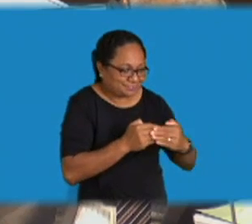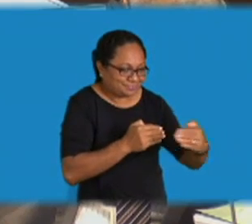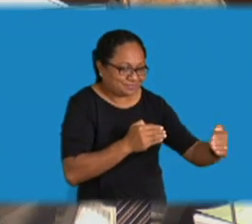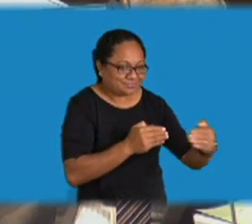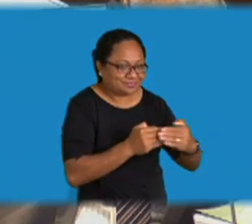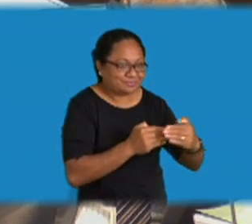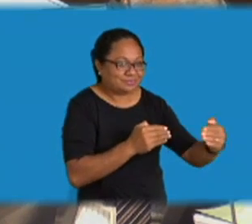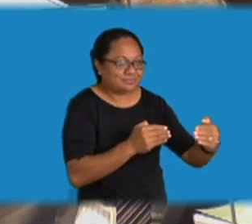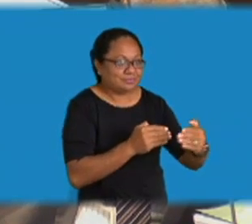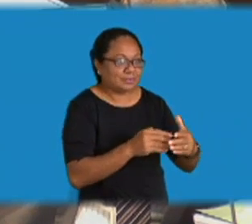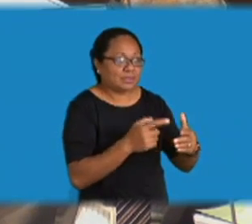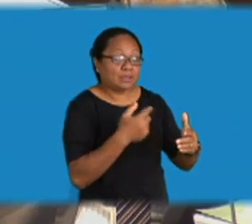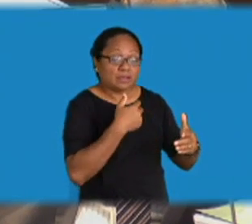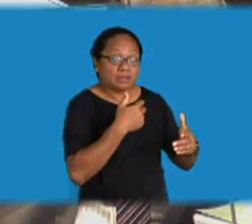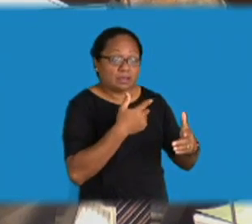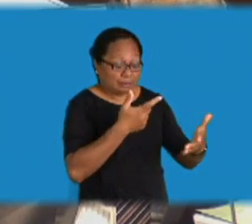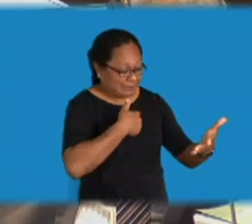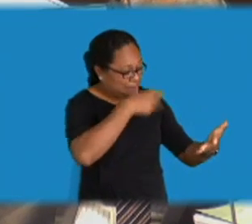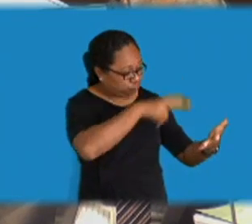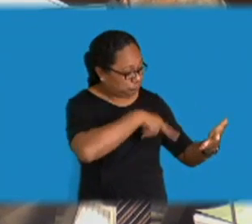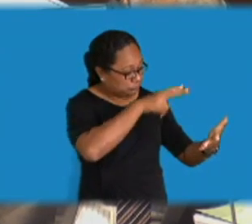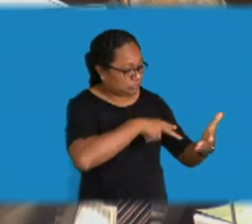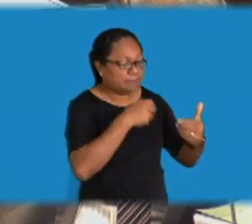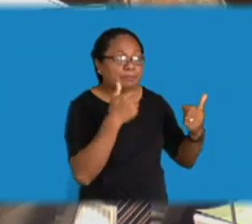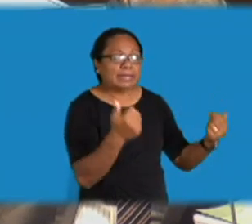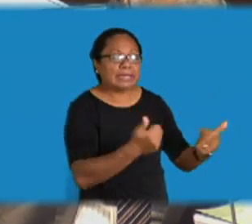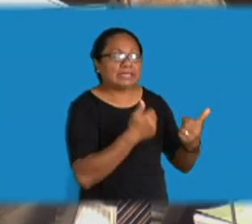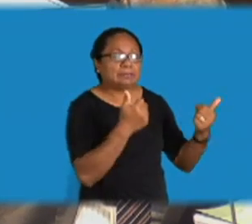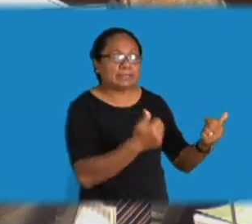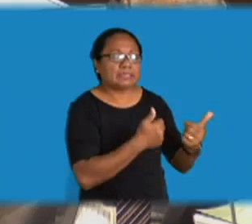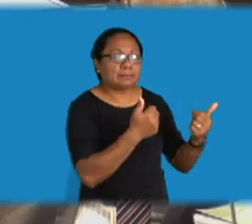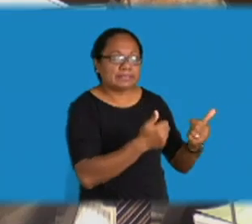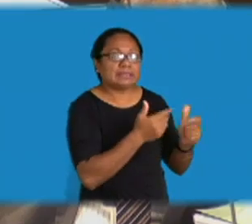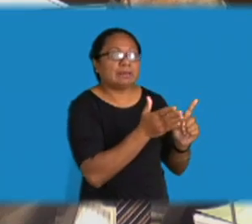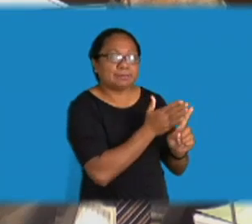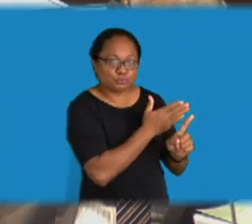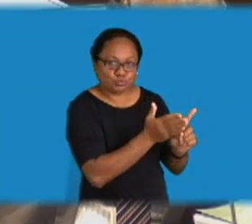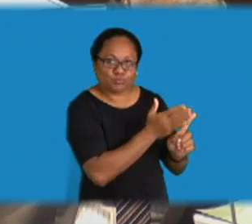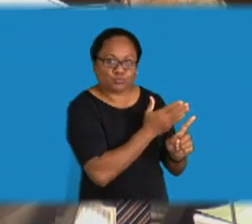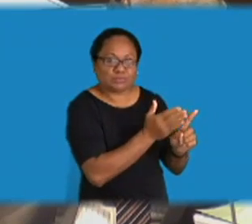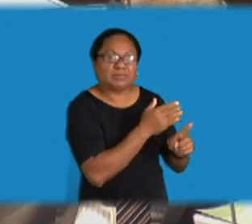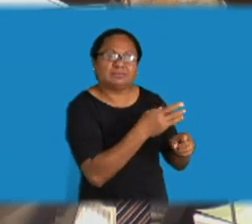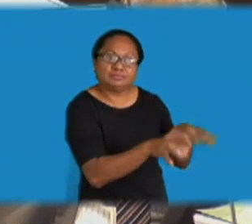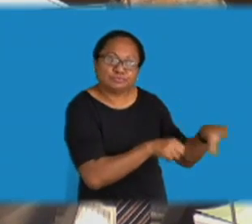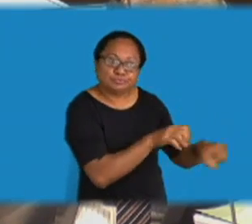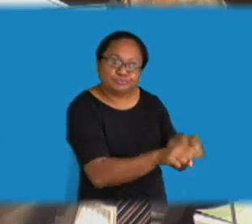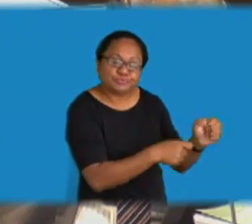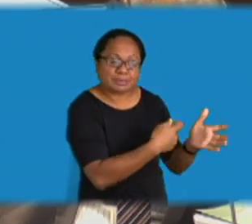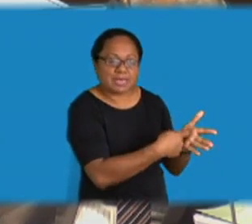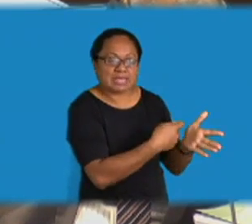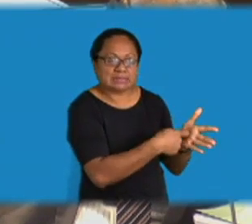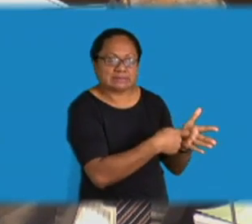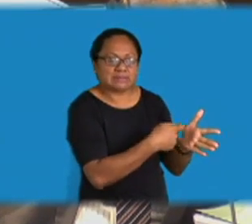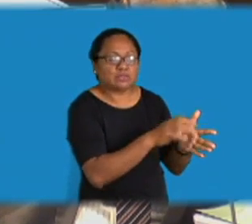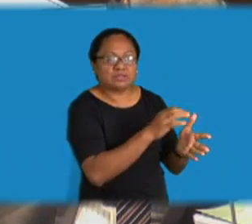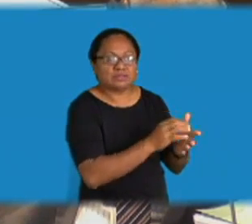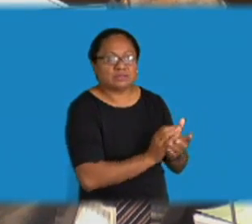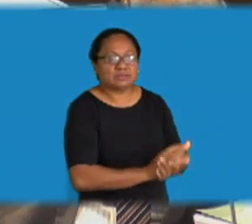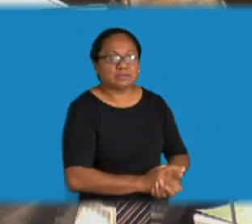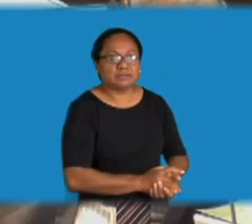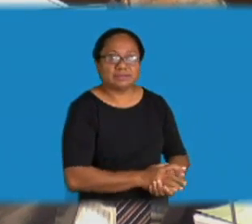out the amount of abuse that was taking place. Do you think a Public Accounts Committee, which had a